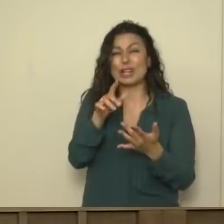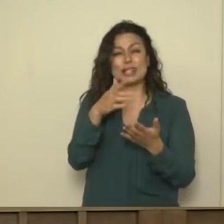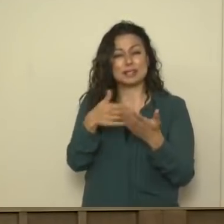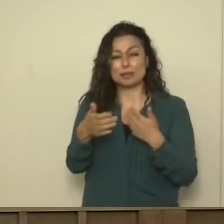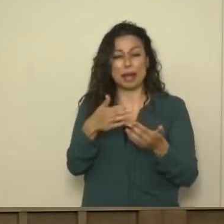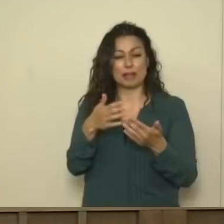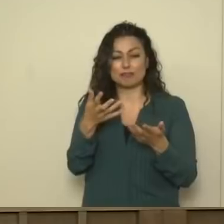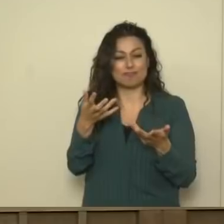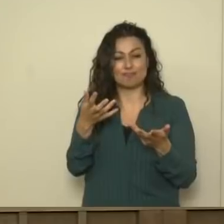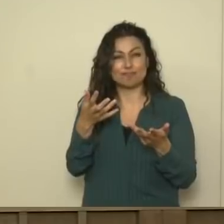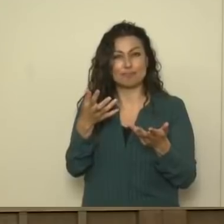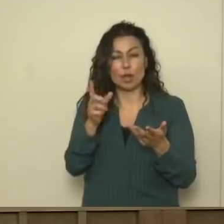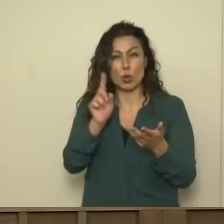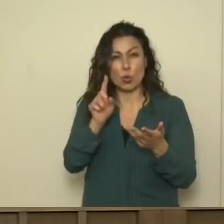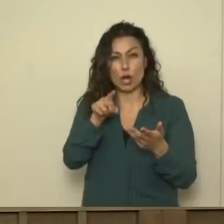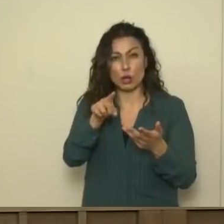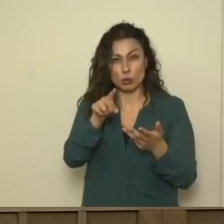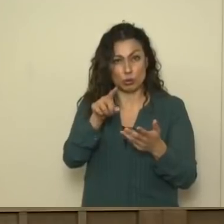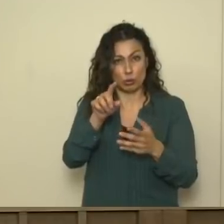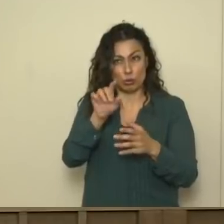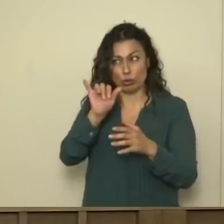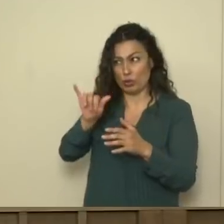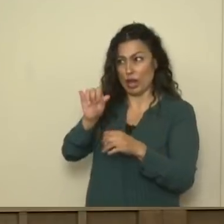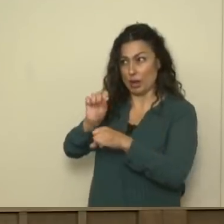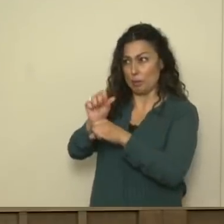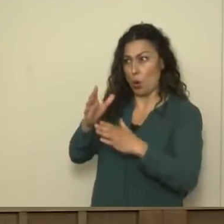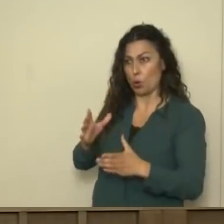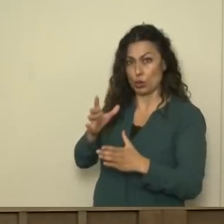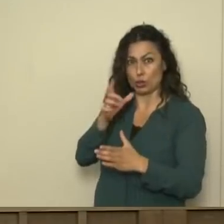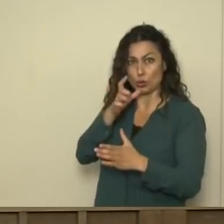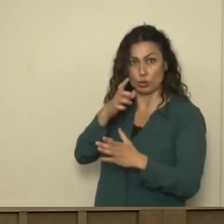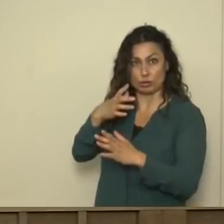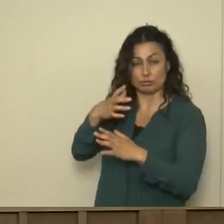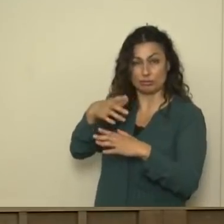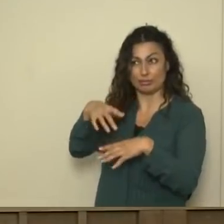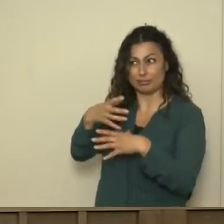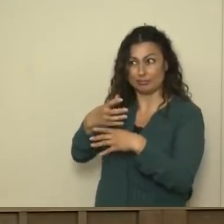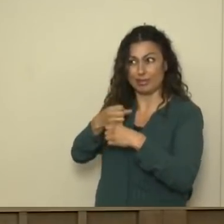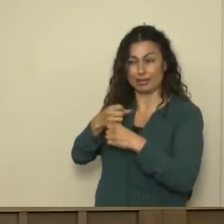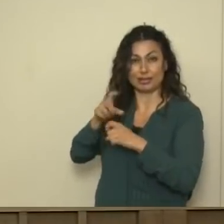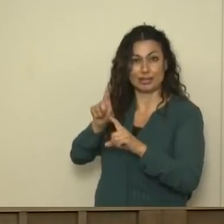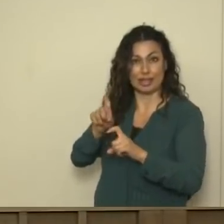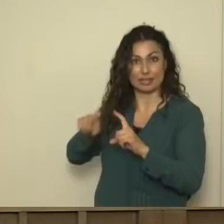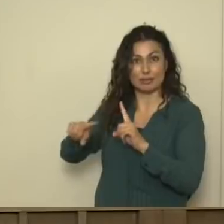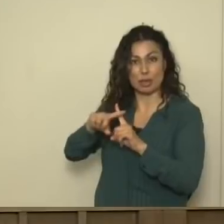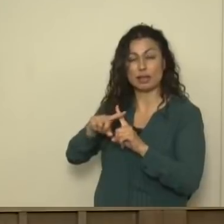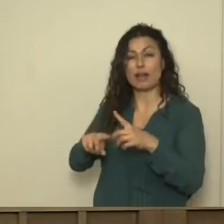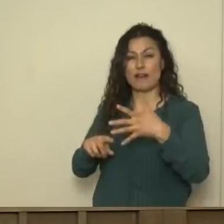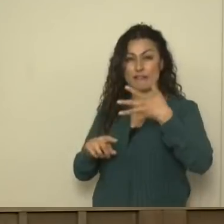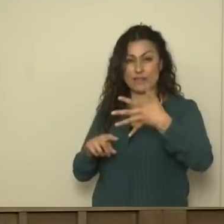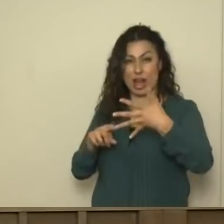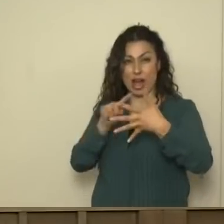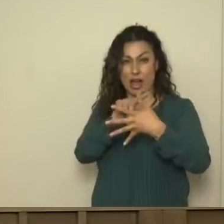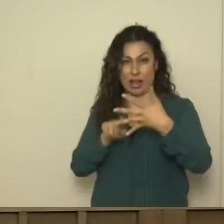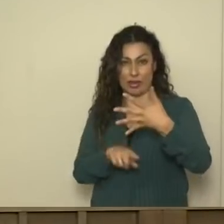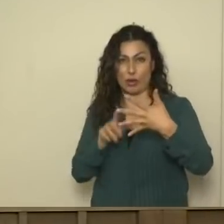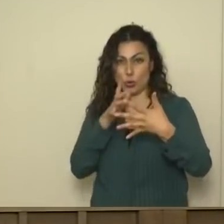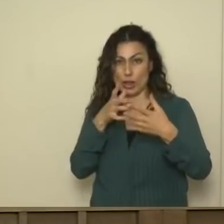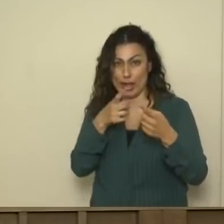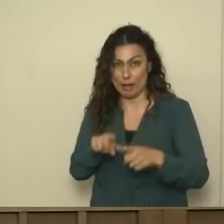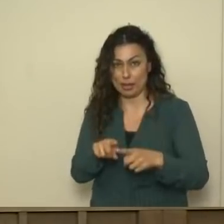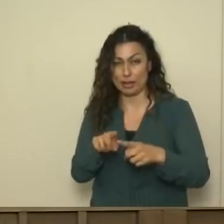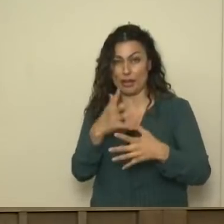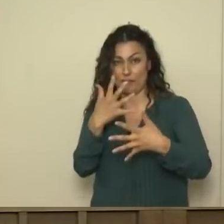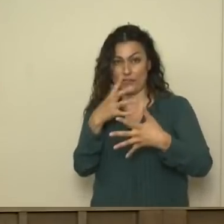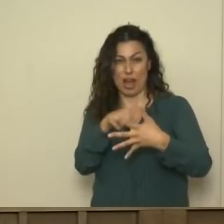of where your employee is who tested positive, there's 5 common elements that are going to happen. And those 5